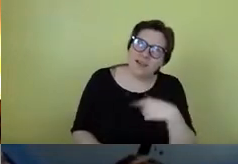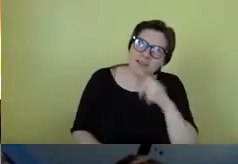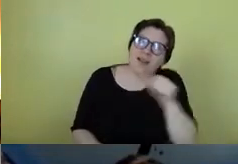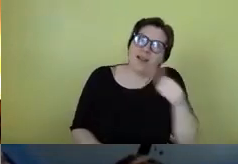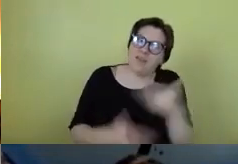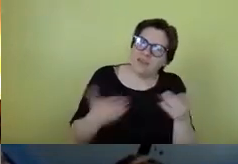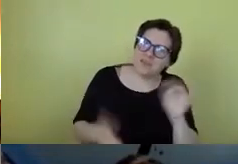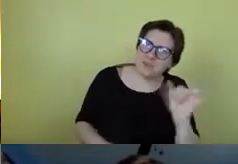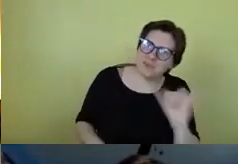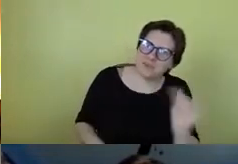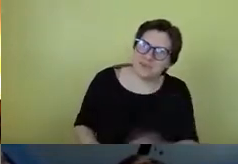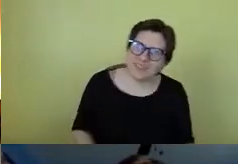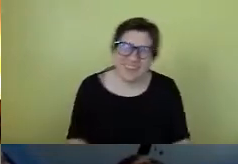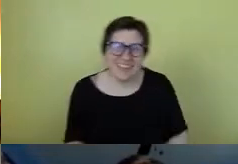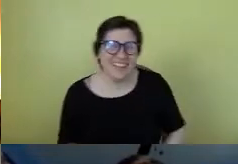about.